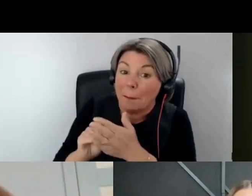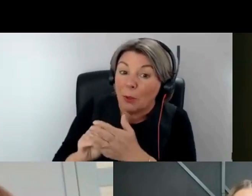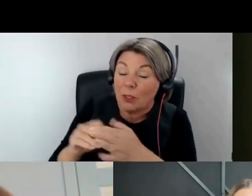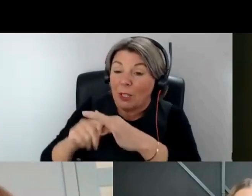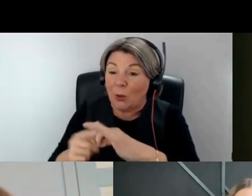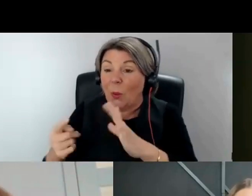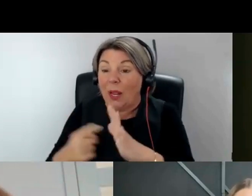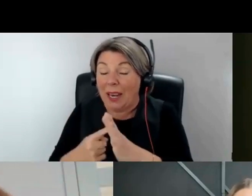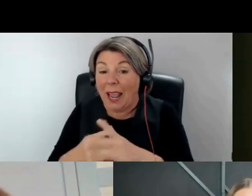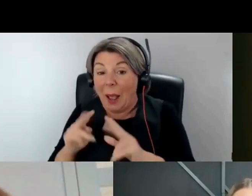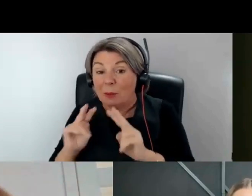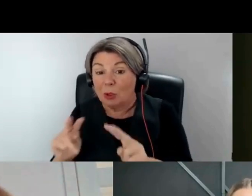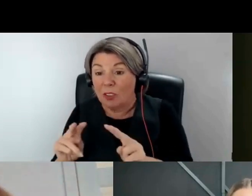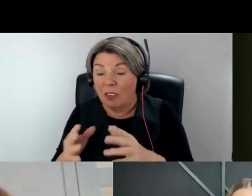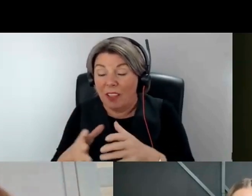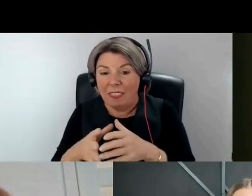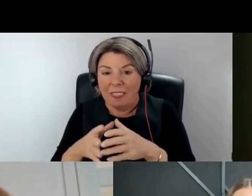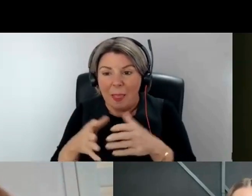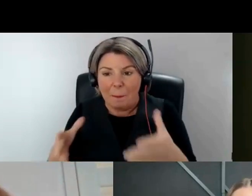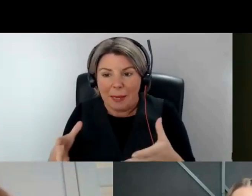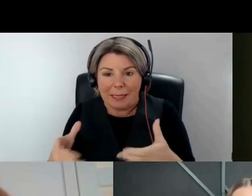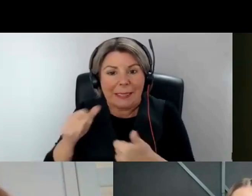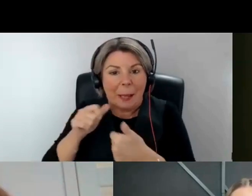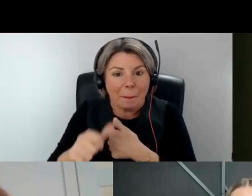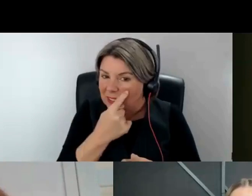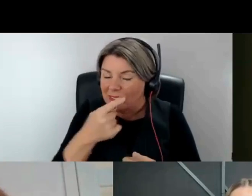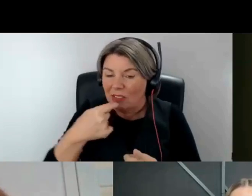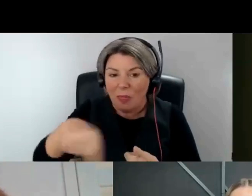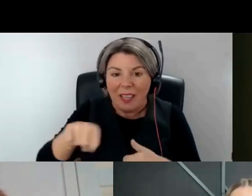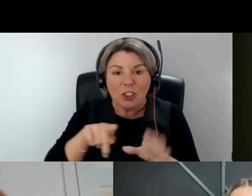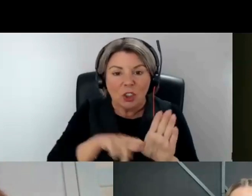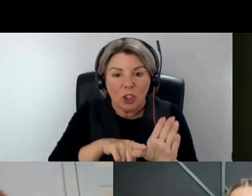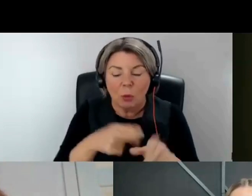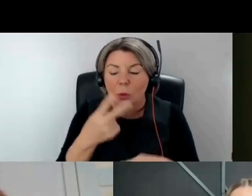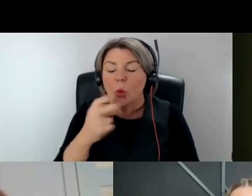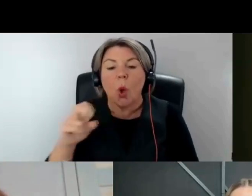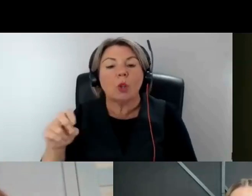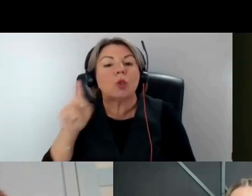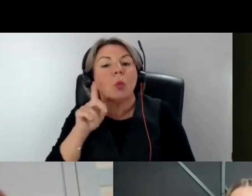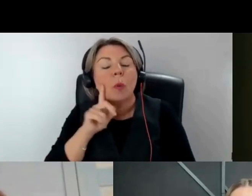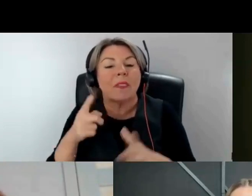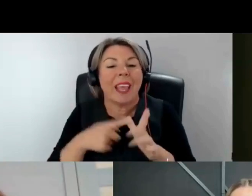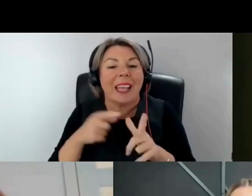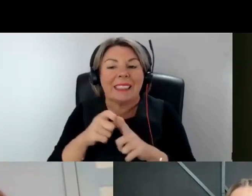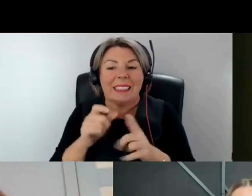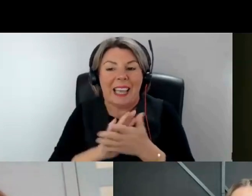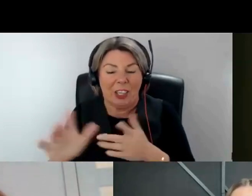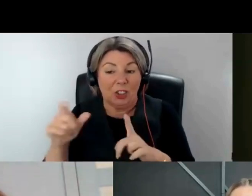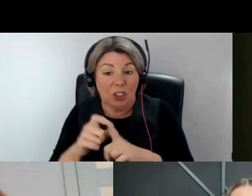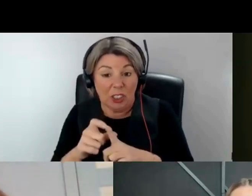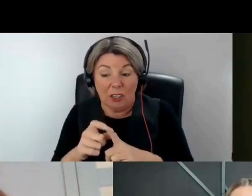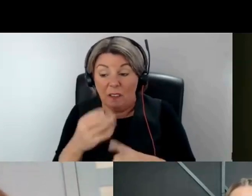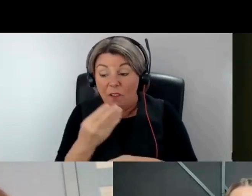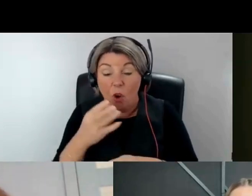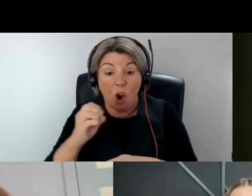was looking for that this morning. The biggest and best evidence I could find from this year of over 200 women with ADHD compared with 400 women